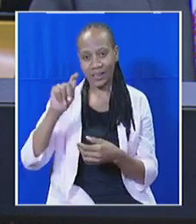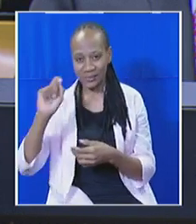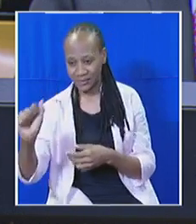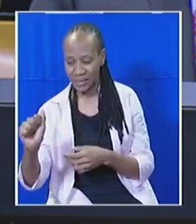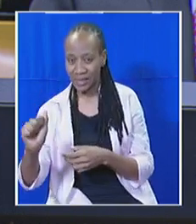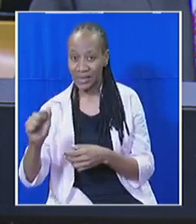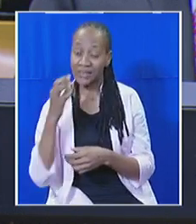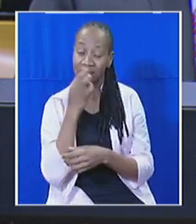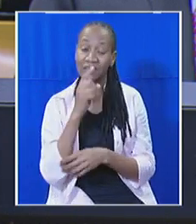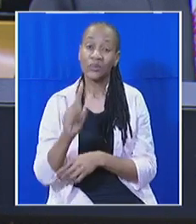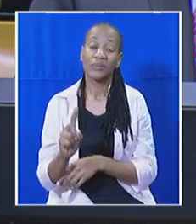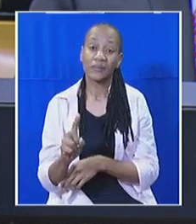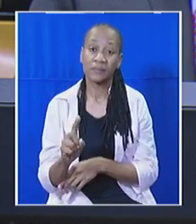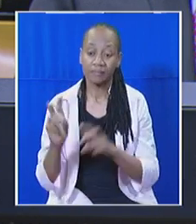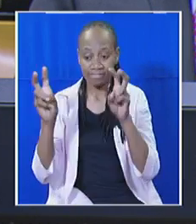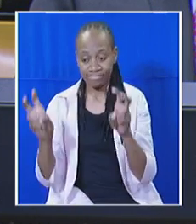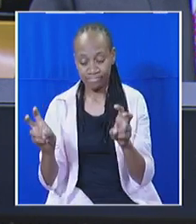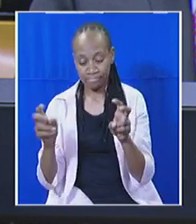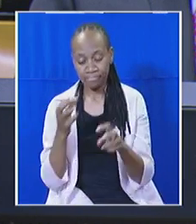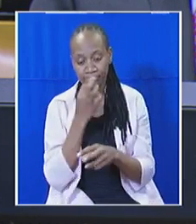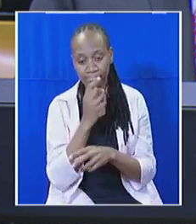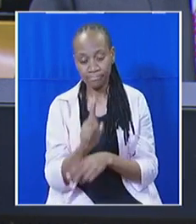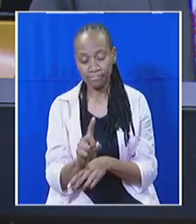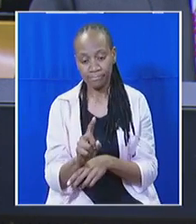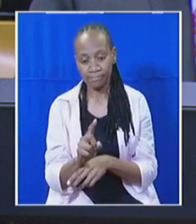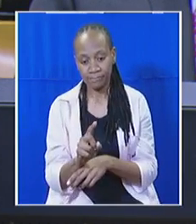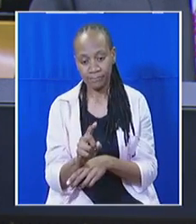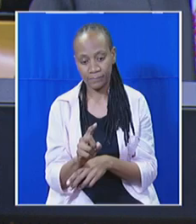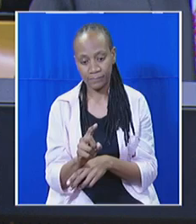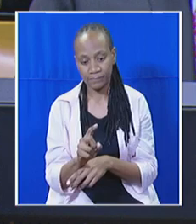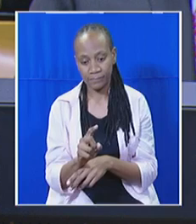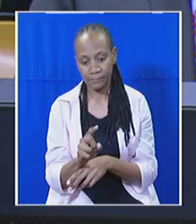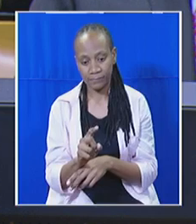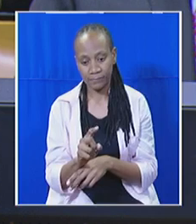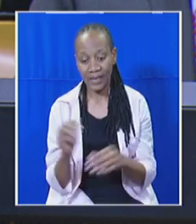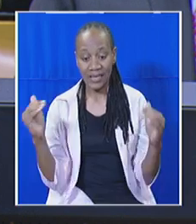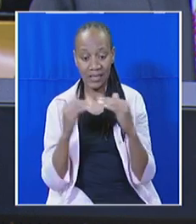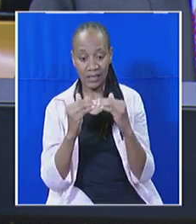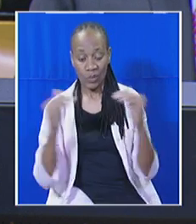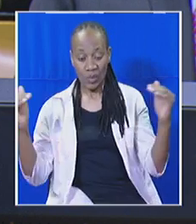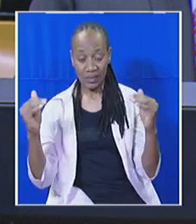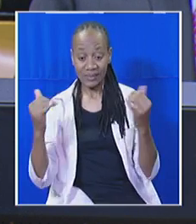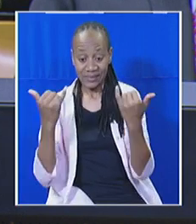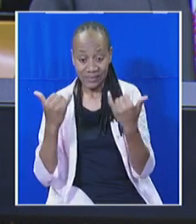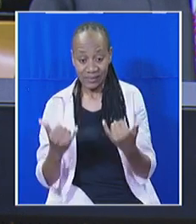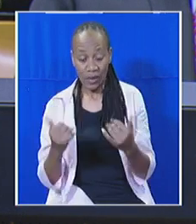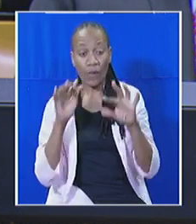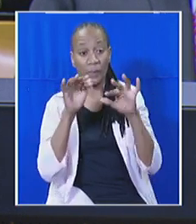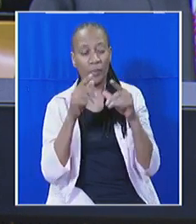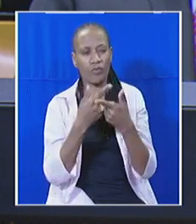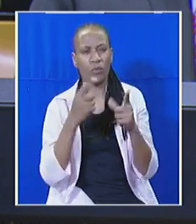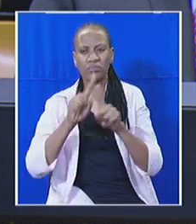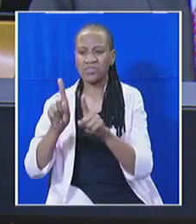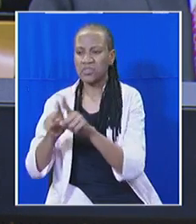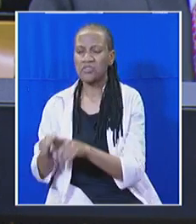that declaration states, and I quote, "The existing gross inequality status of people, particularly between developed